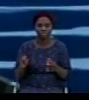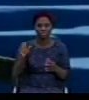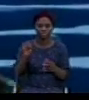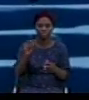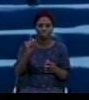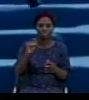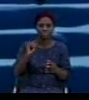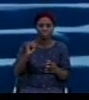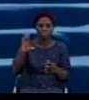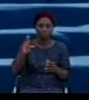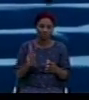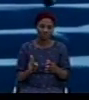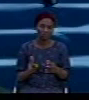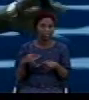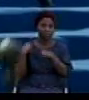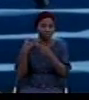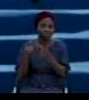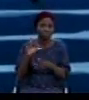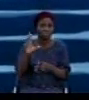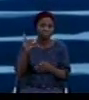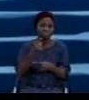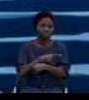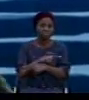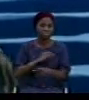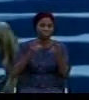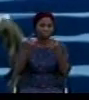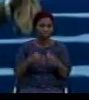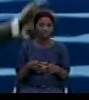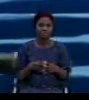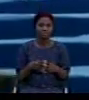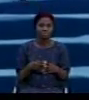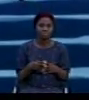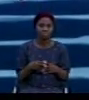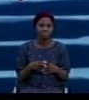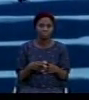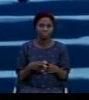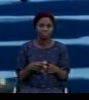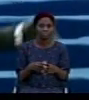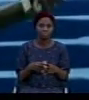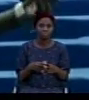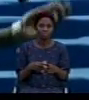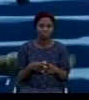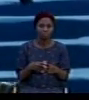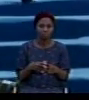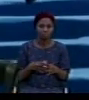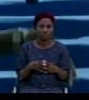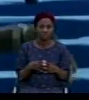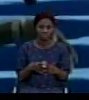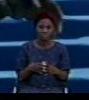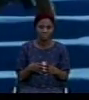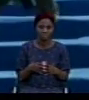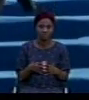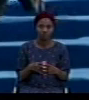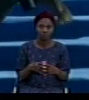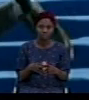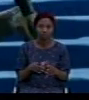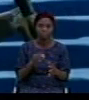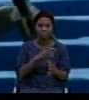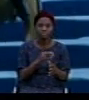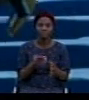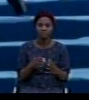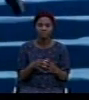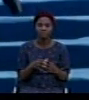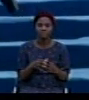ni o ti waye die die sugbo mi pe boya tori pe a pada duro gba ti won pari prayer